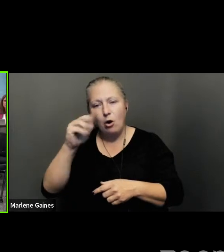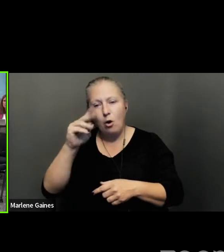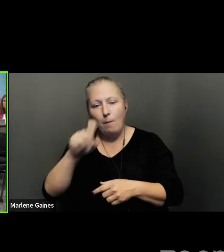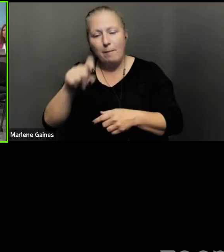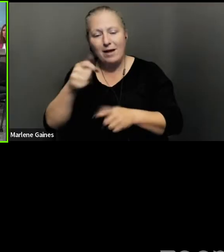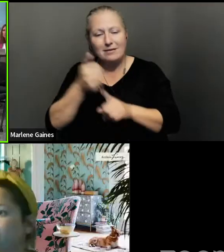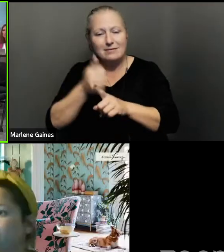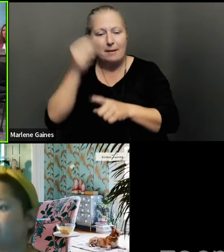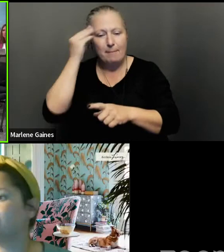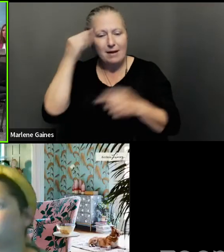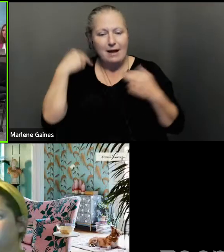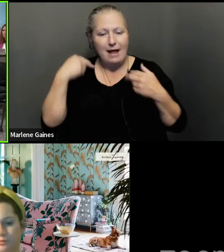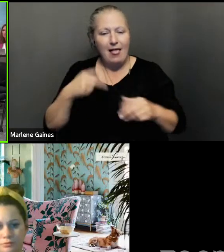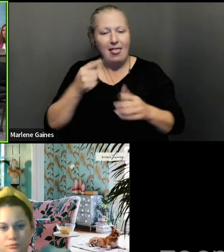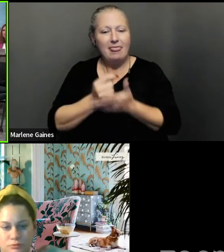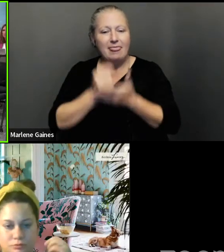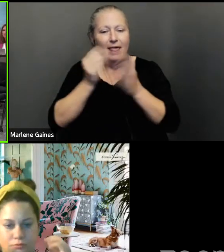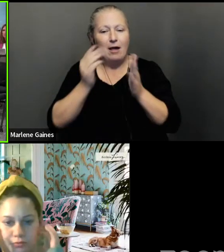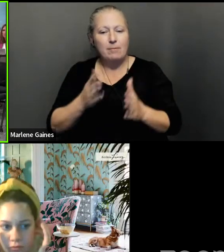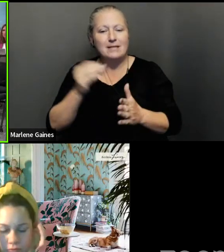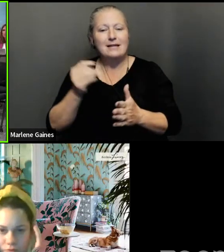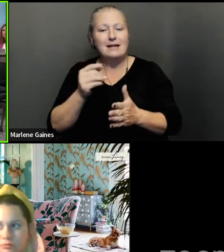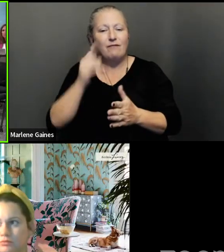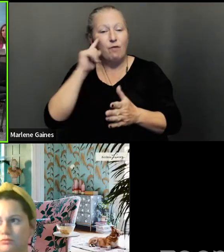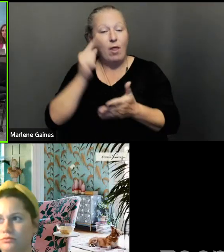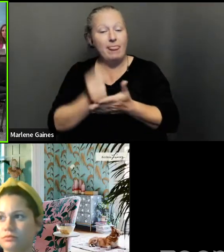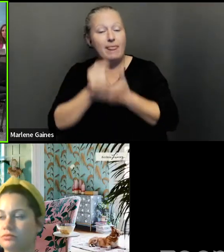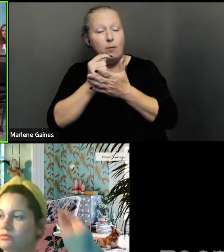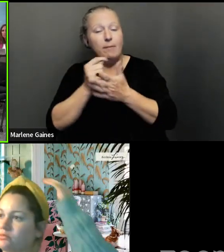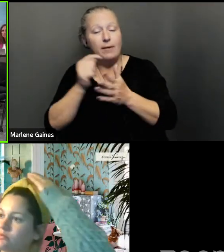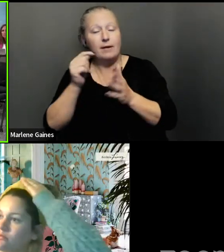of our mental health therapists in our therapeutic program,